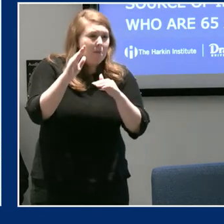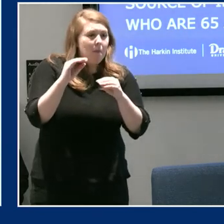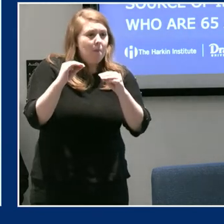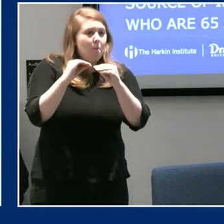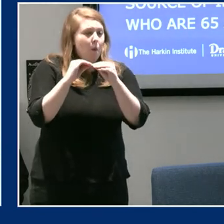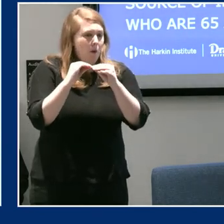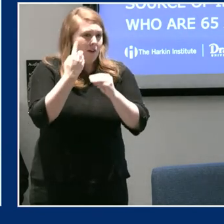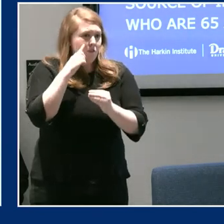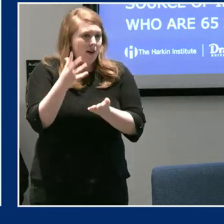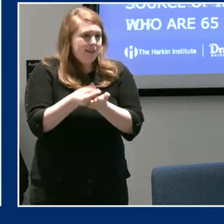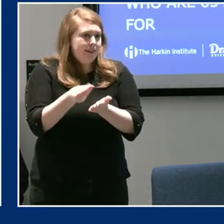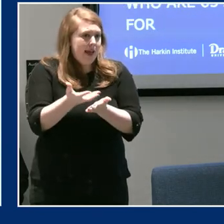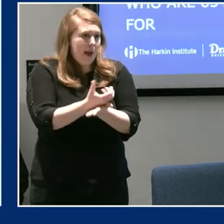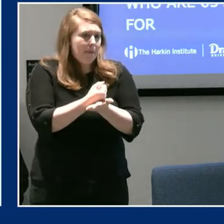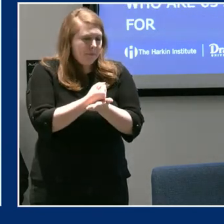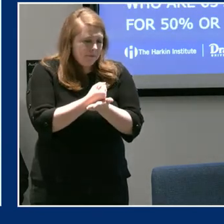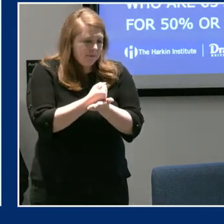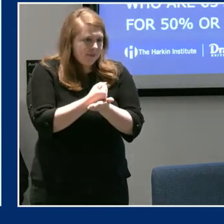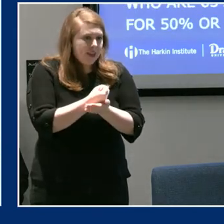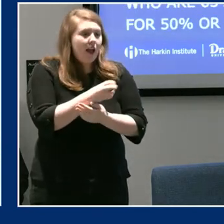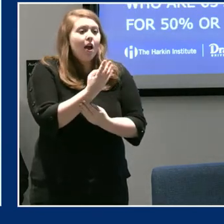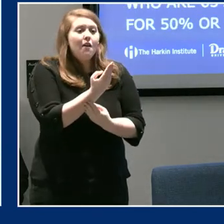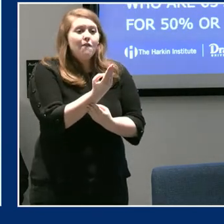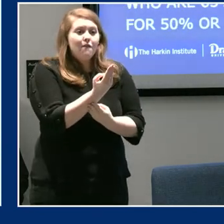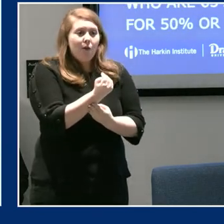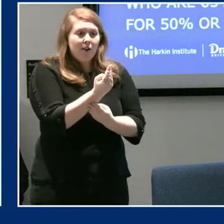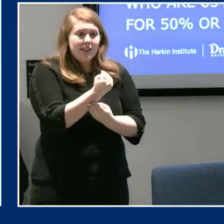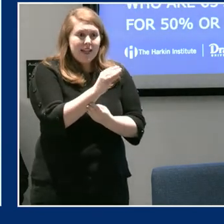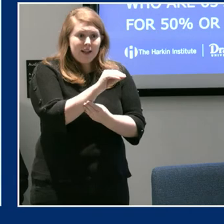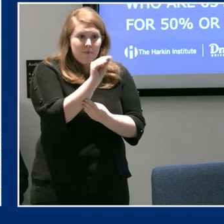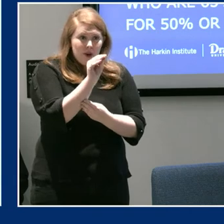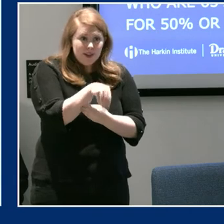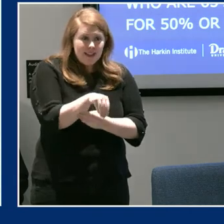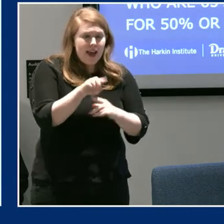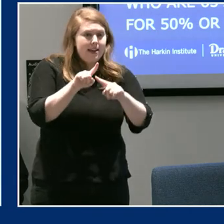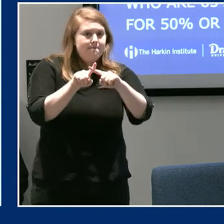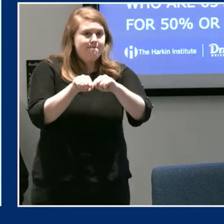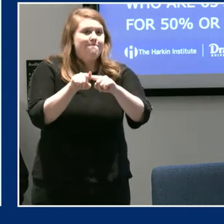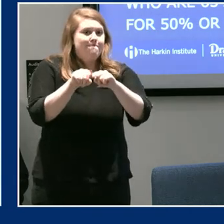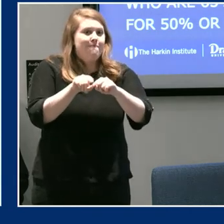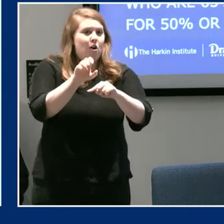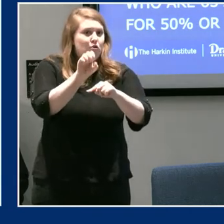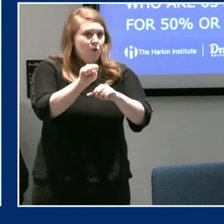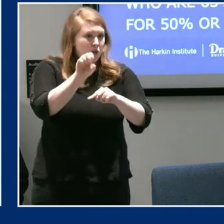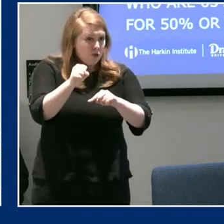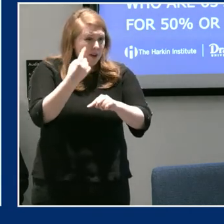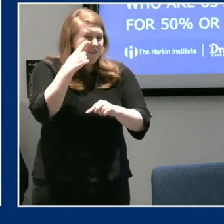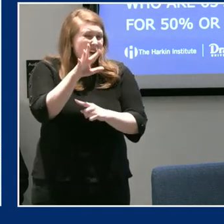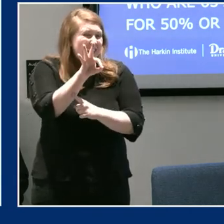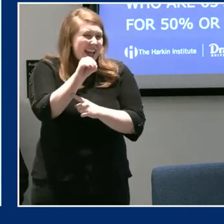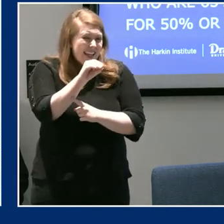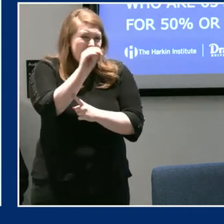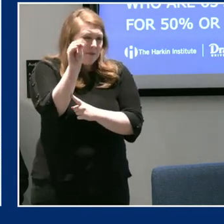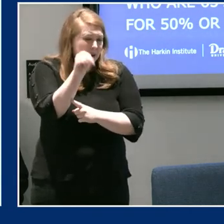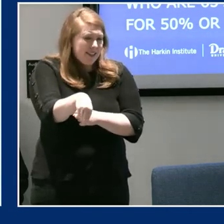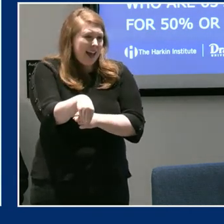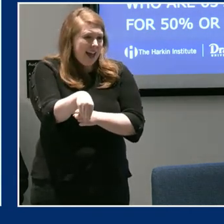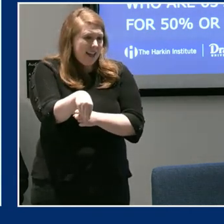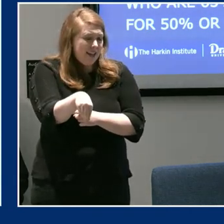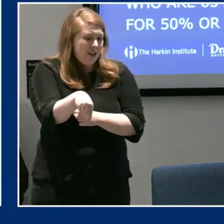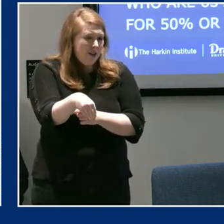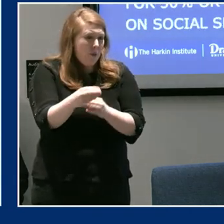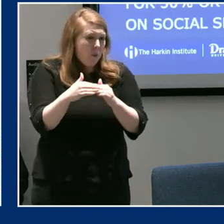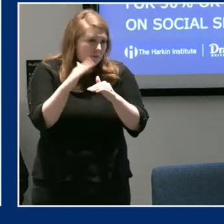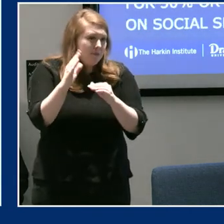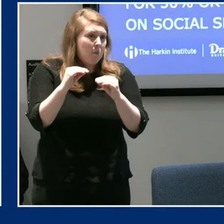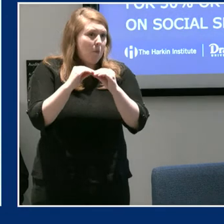their income. And 14% rely on Social Security for 90% and more of